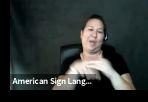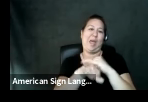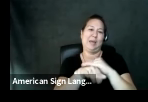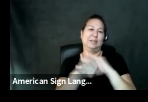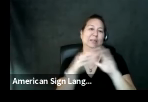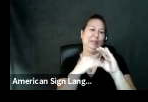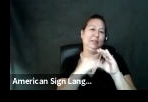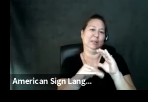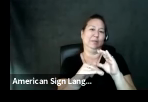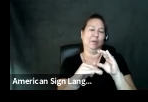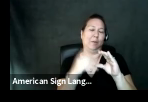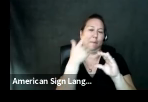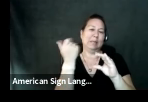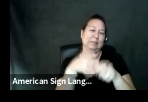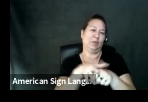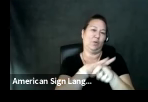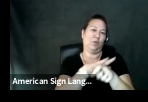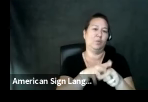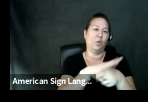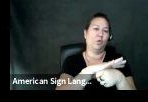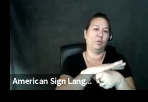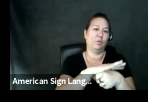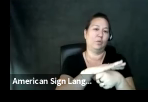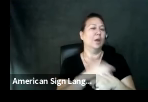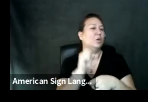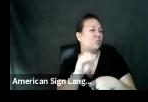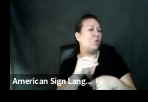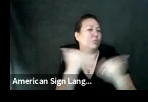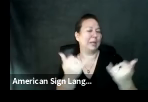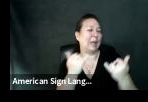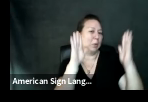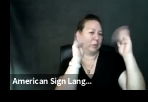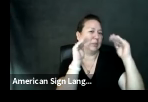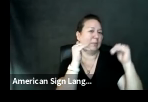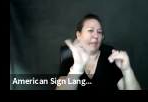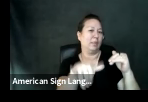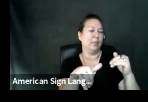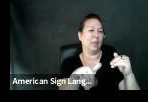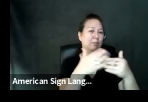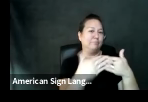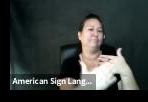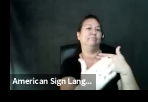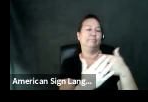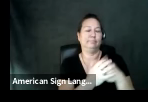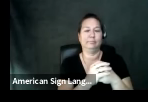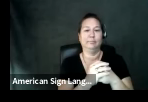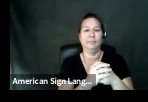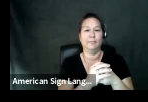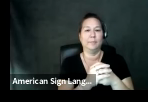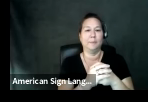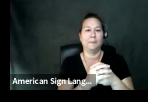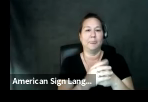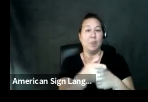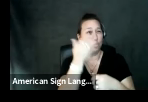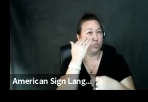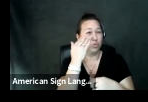changed. And so do expect and look out for that in the email prior to an IEP meeting. And if you know an IEP